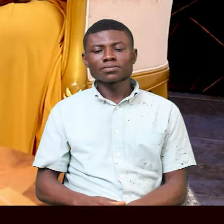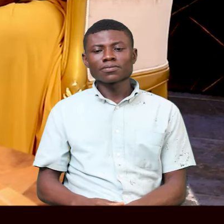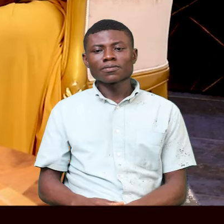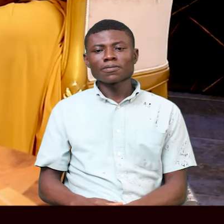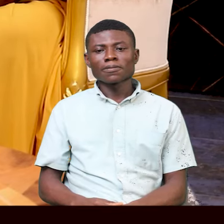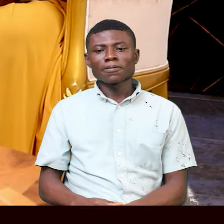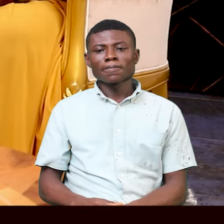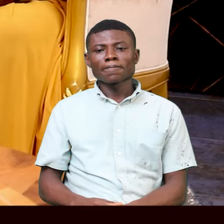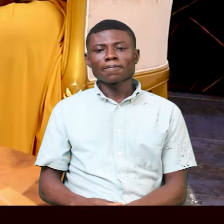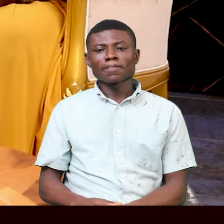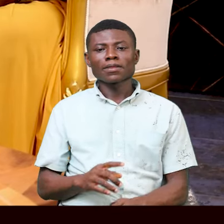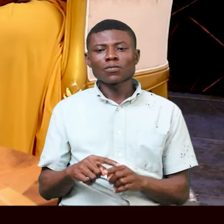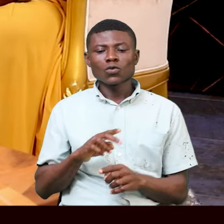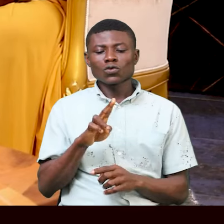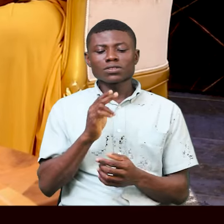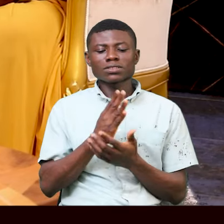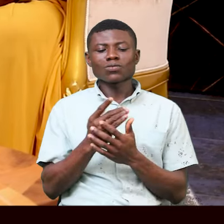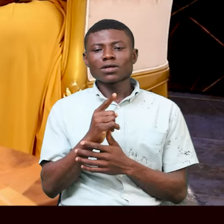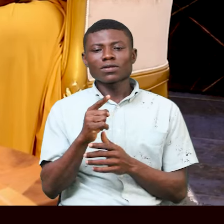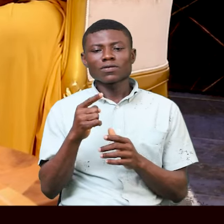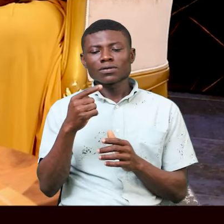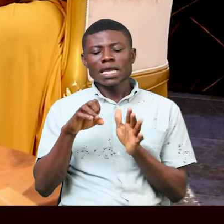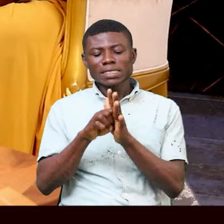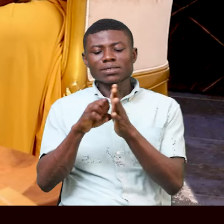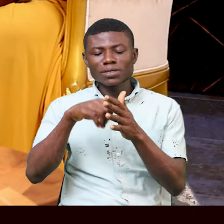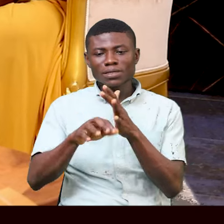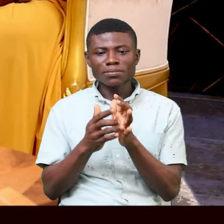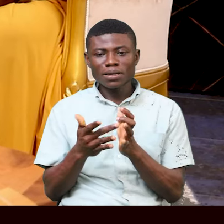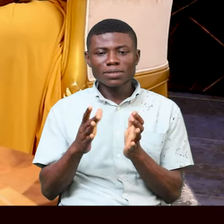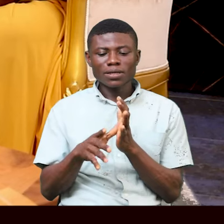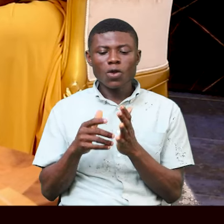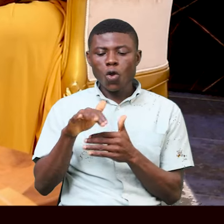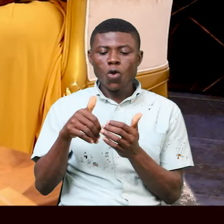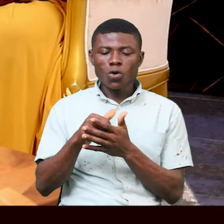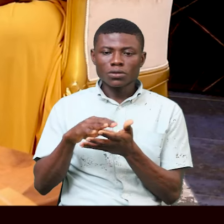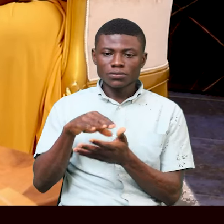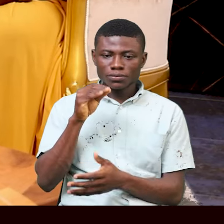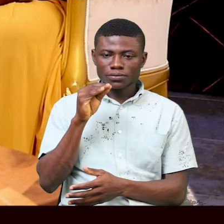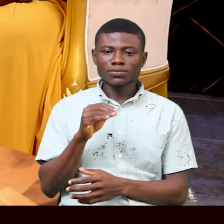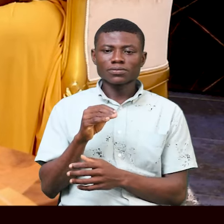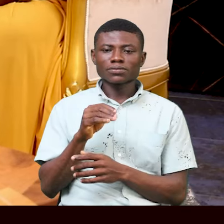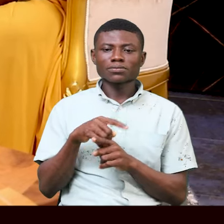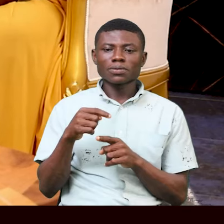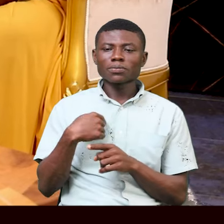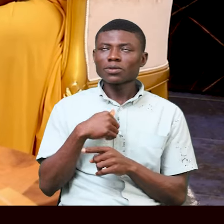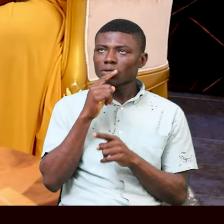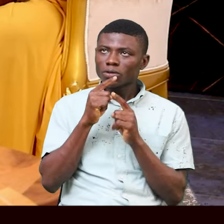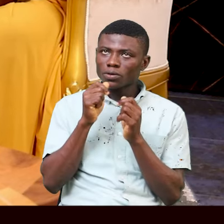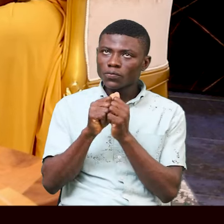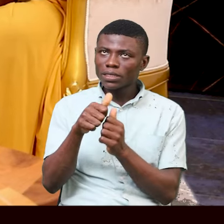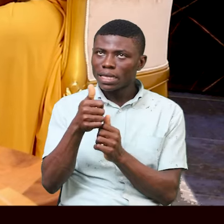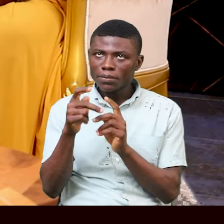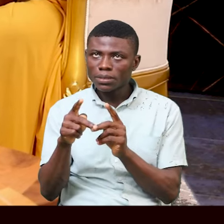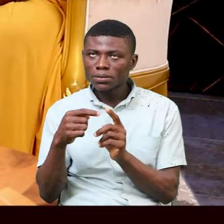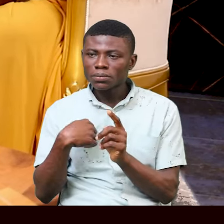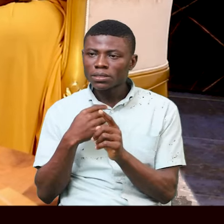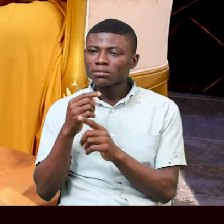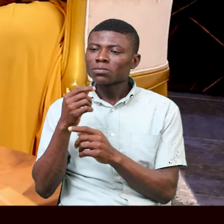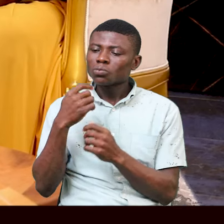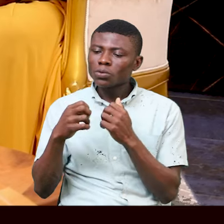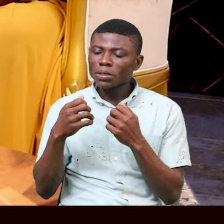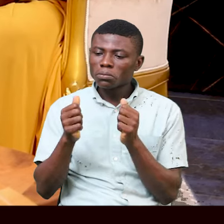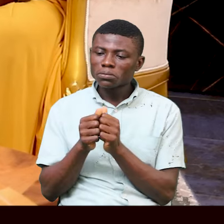ya de bi na ye example of bible mu ye nyina yesu ya ha enti ene ye menka masama nchere sofwa